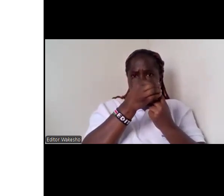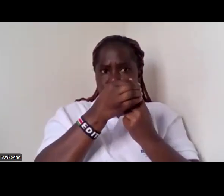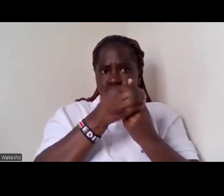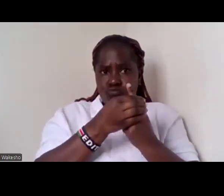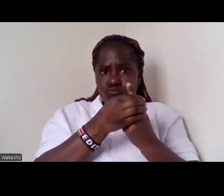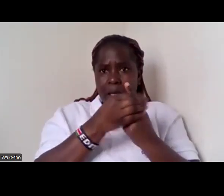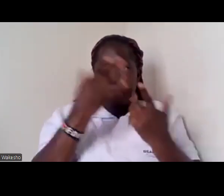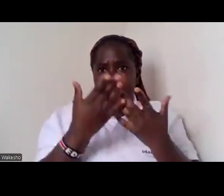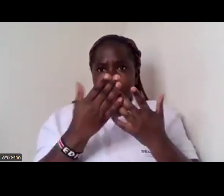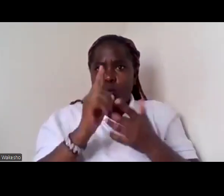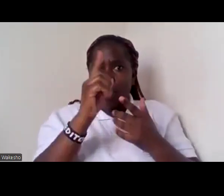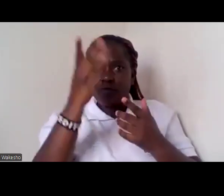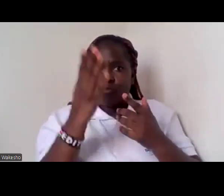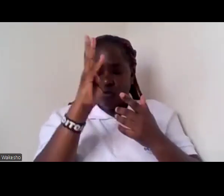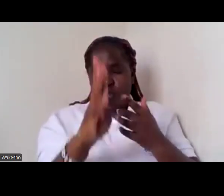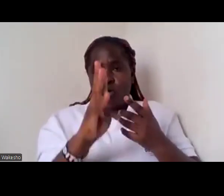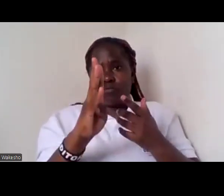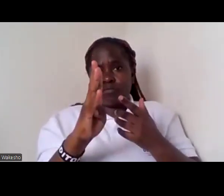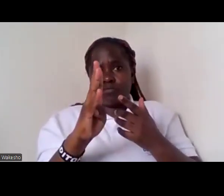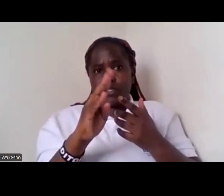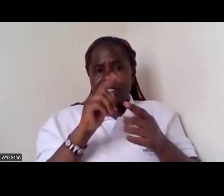1/4 inch of the room at the tip.